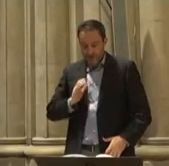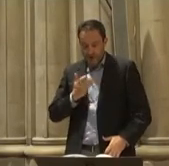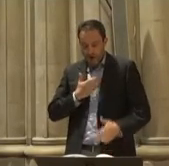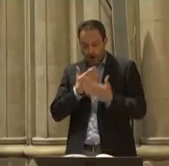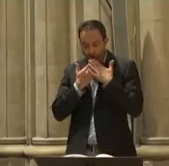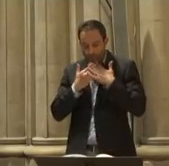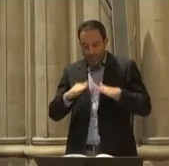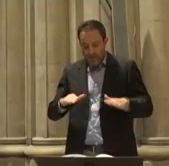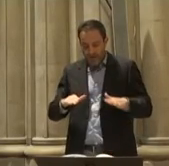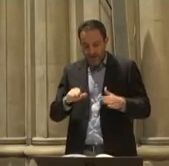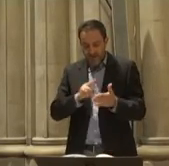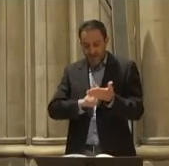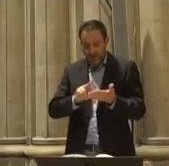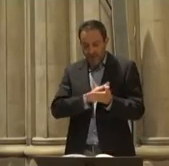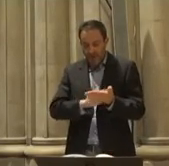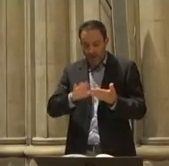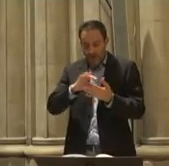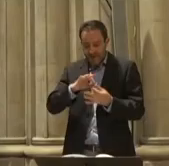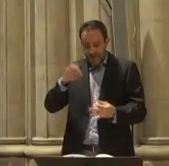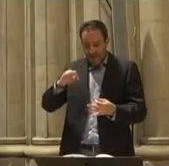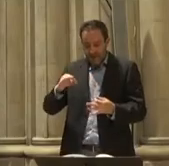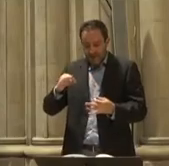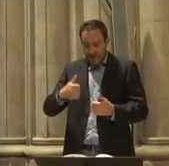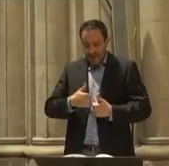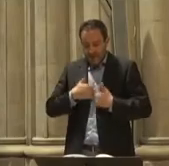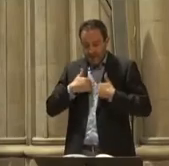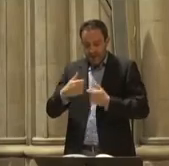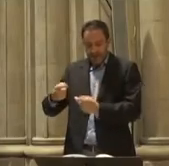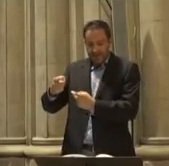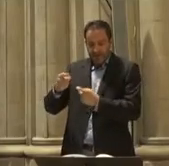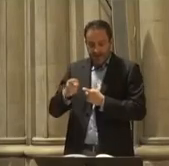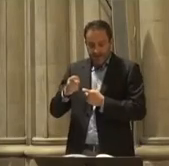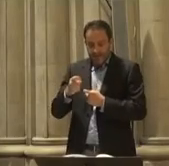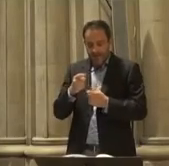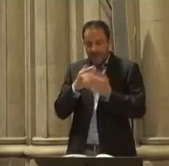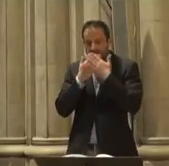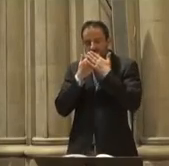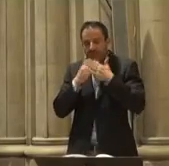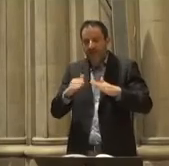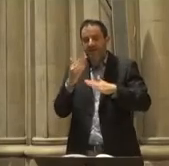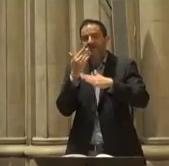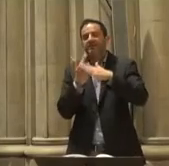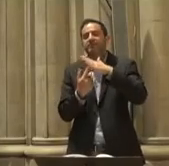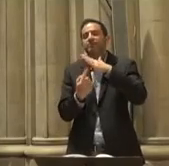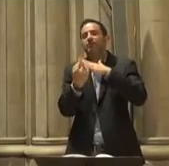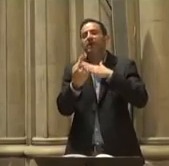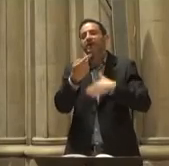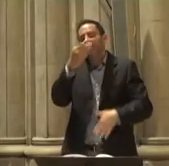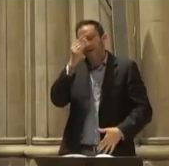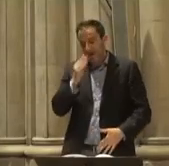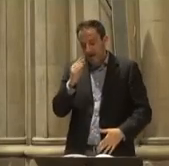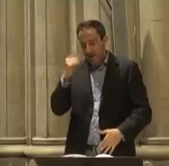the Holy Spirit, the life giver. The peace of the triune God be always with you.